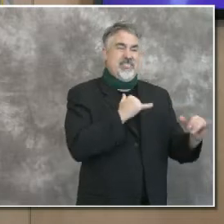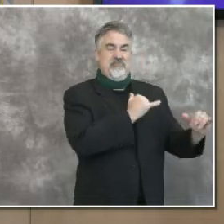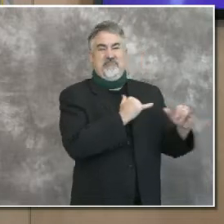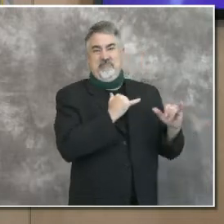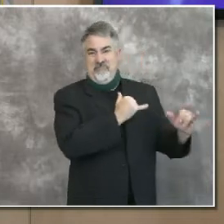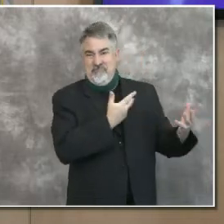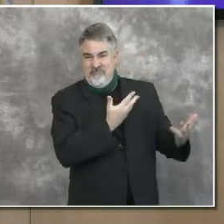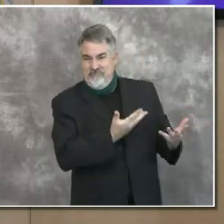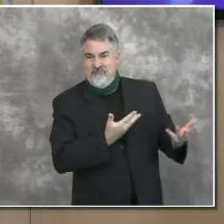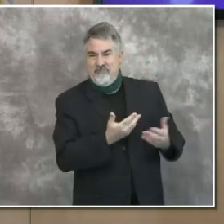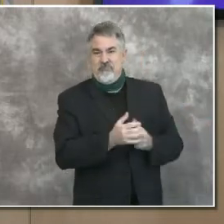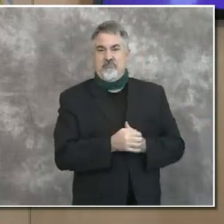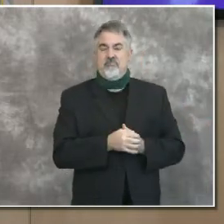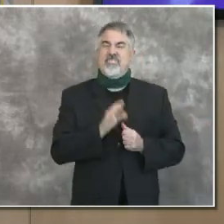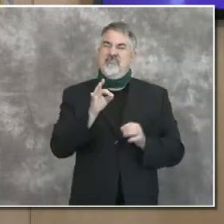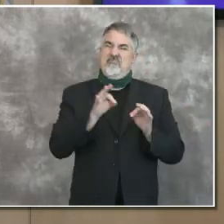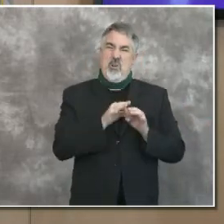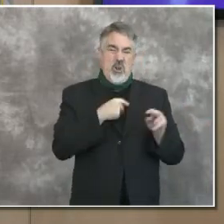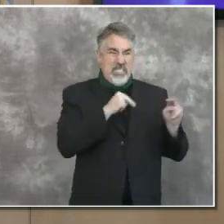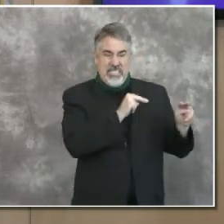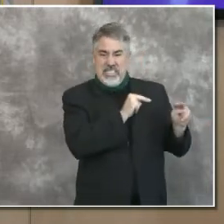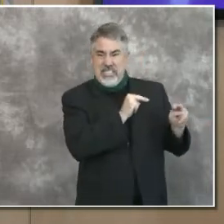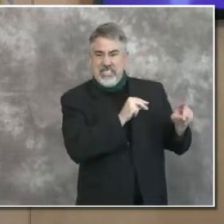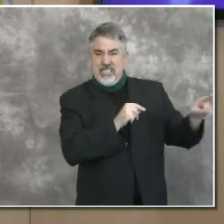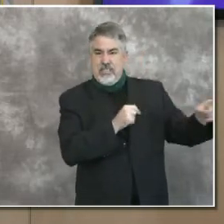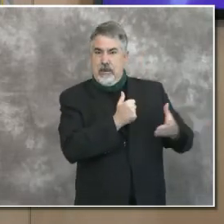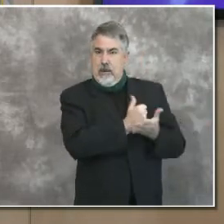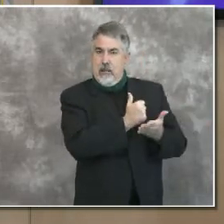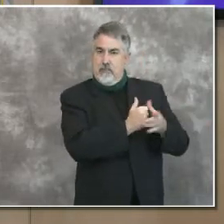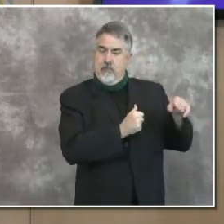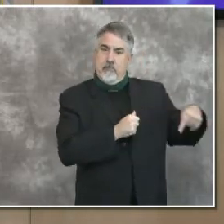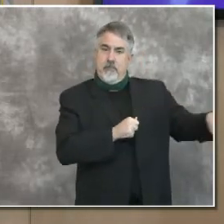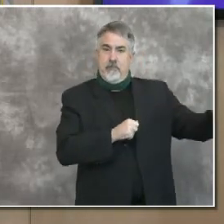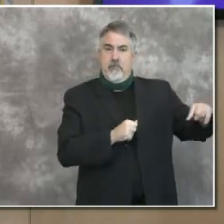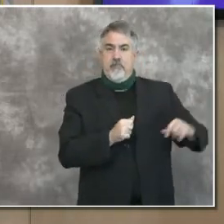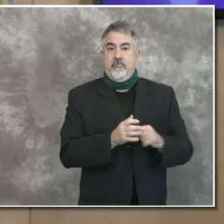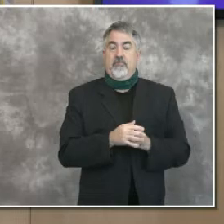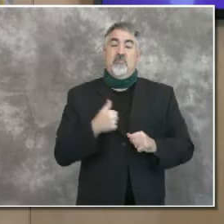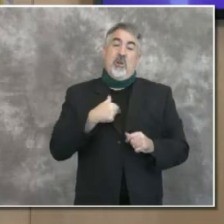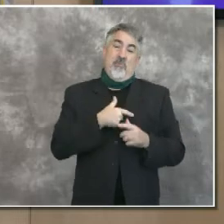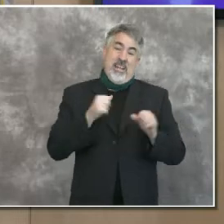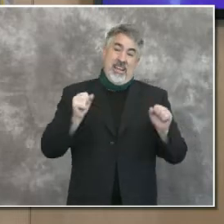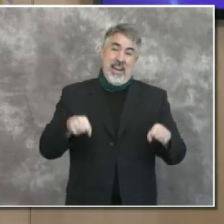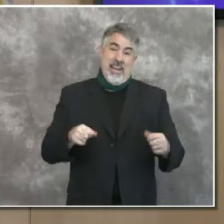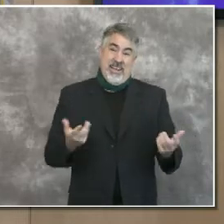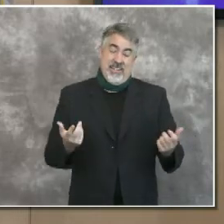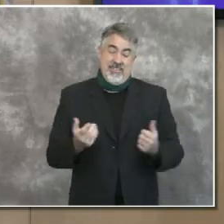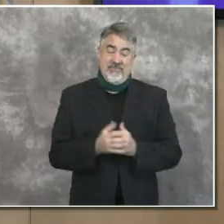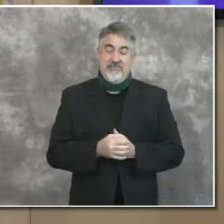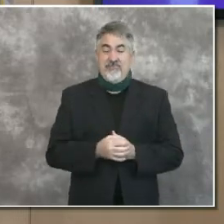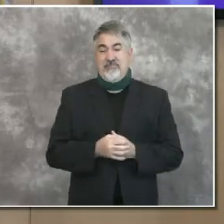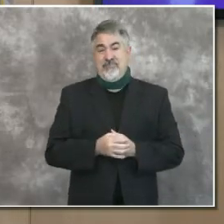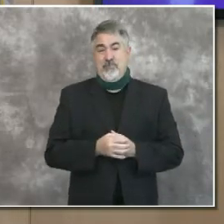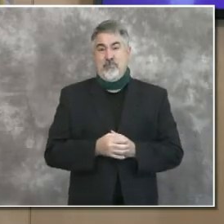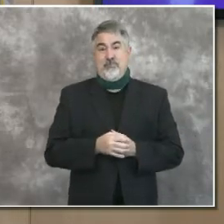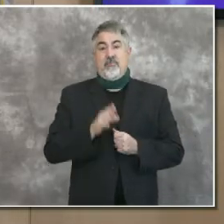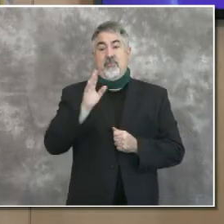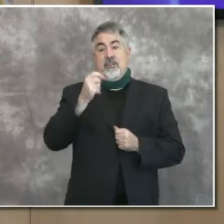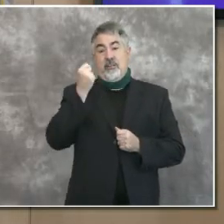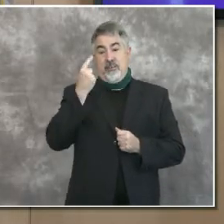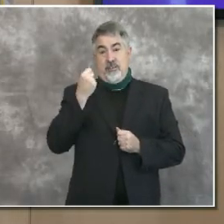on down there, and we are working to help and provide assistance where we can. Our medical leaders are engaged in